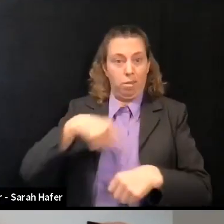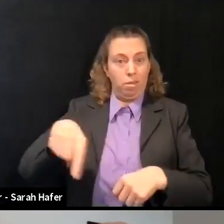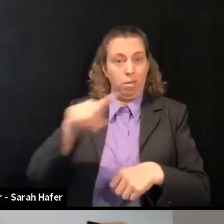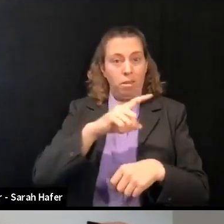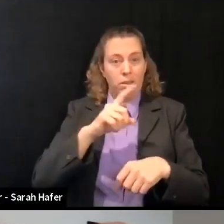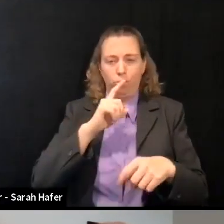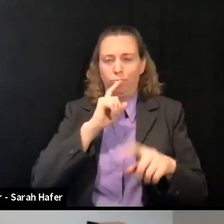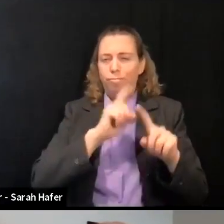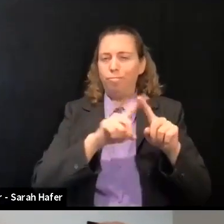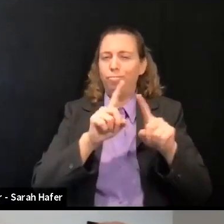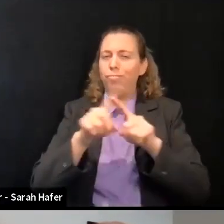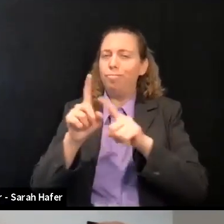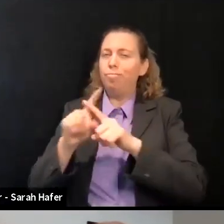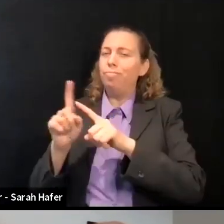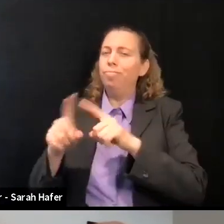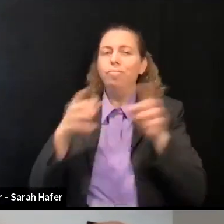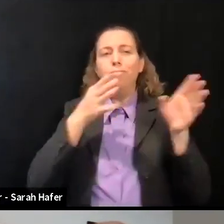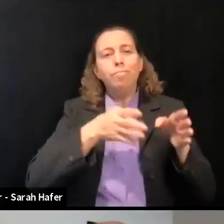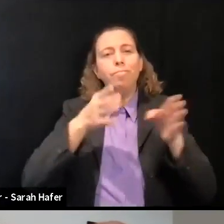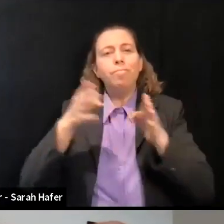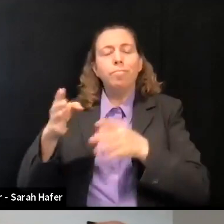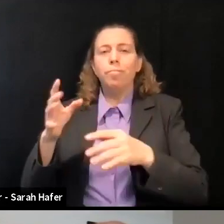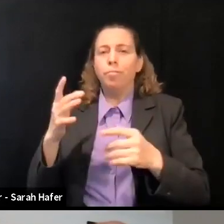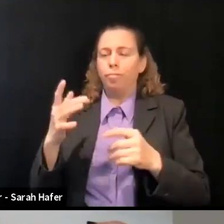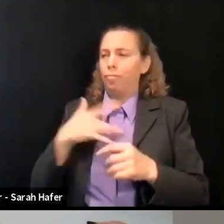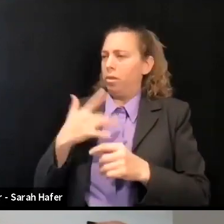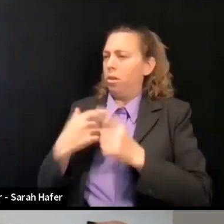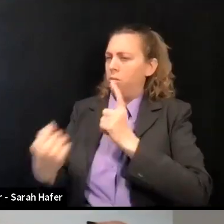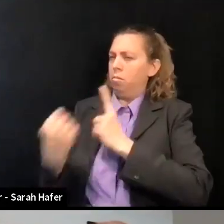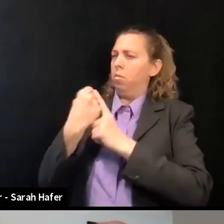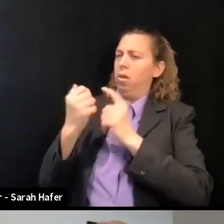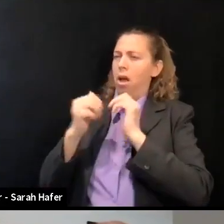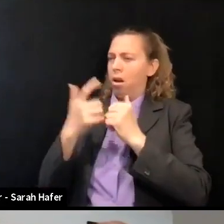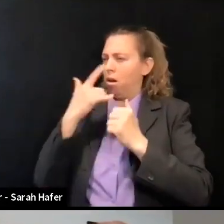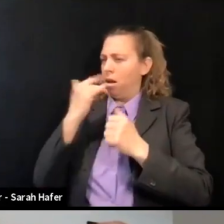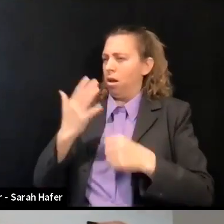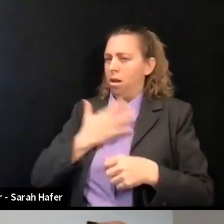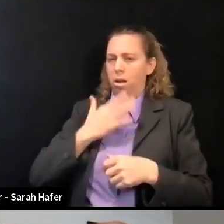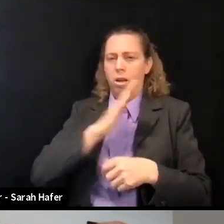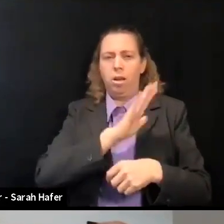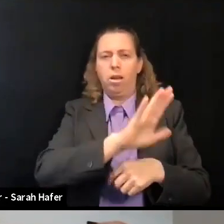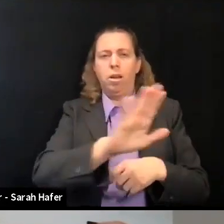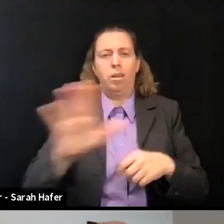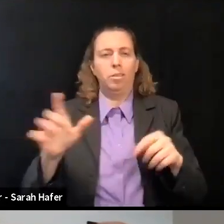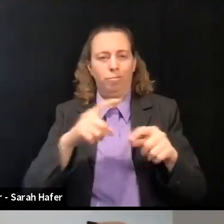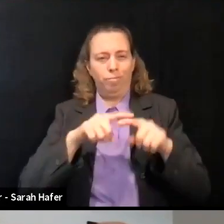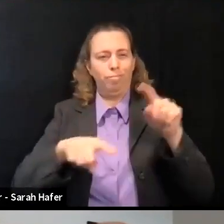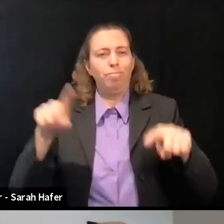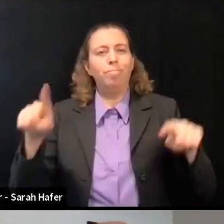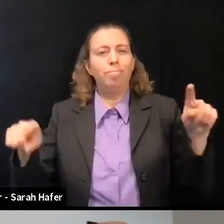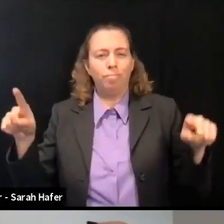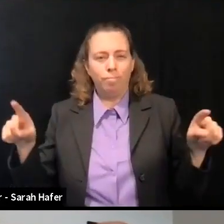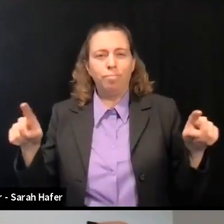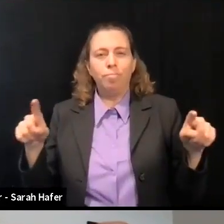different. Frequently speaking, for some, maybe we have the privilege to survive that storm